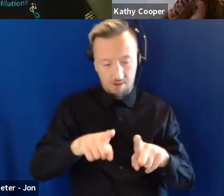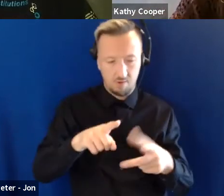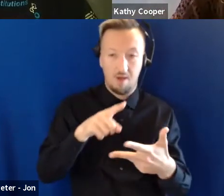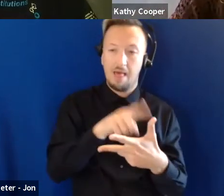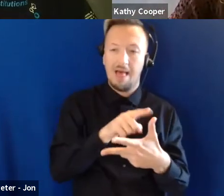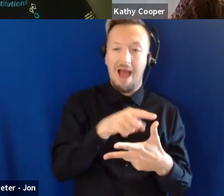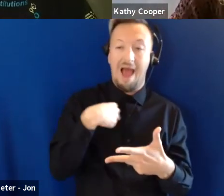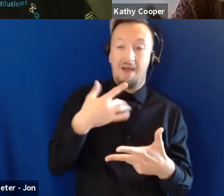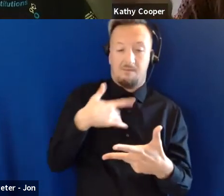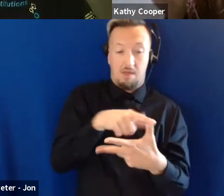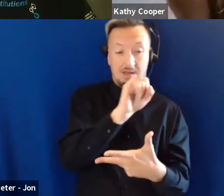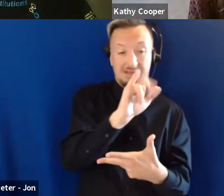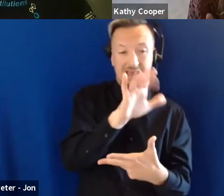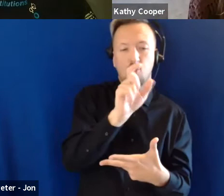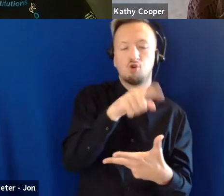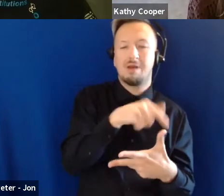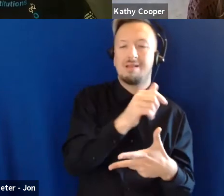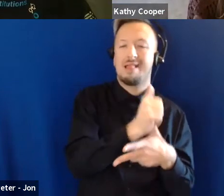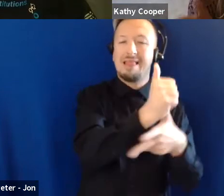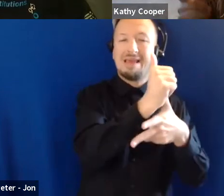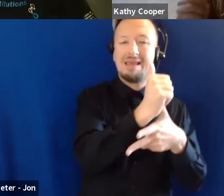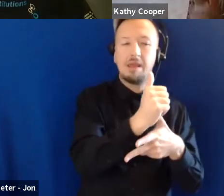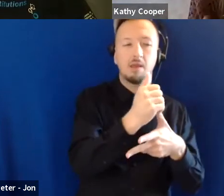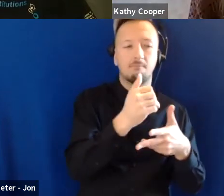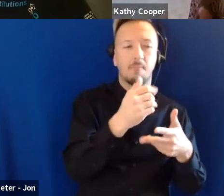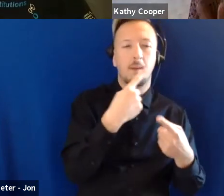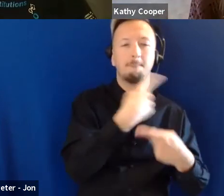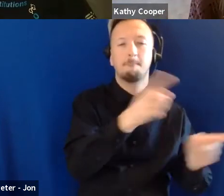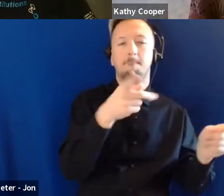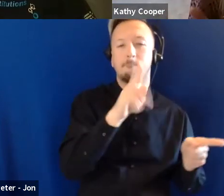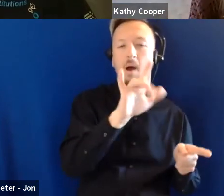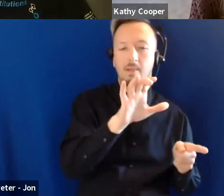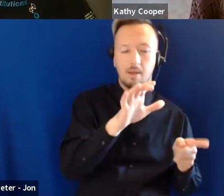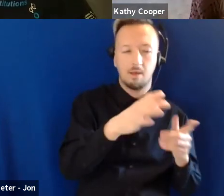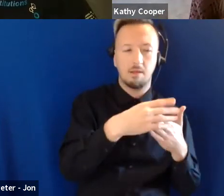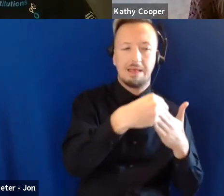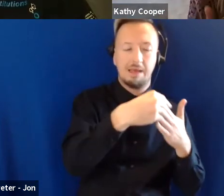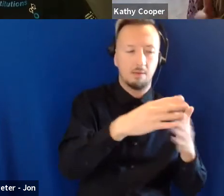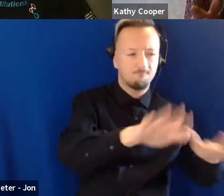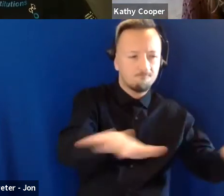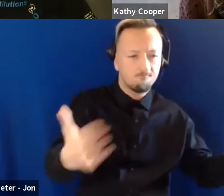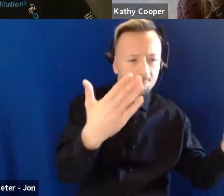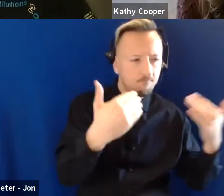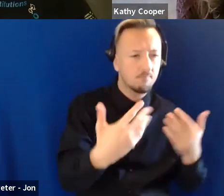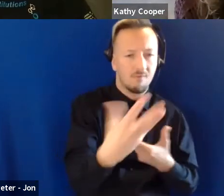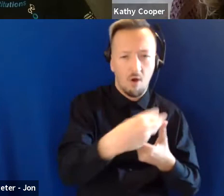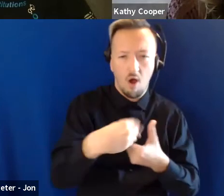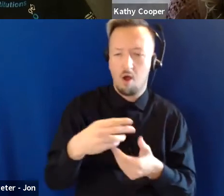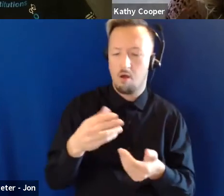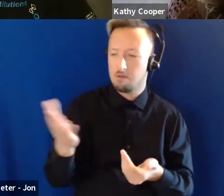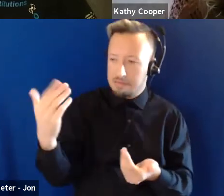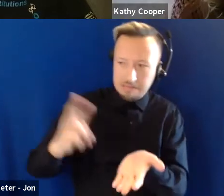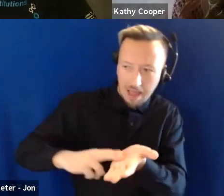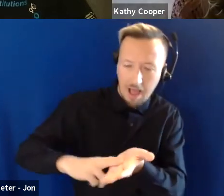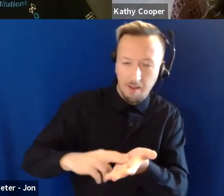meetings, do all that kind of stuff. But you absolutely have to have the center directors helping you. And we're very fortunate in Kansas